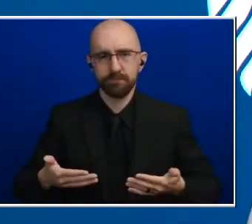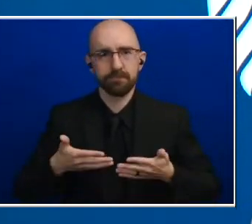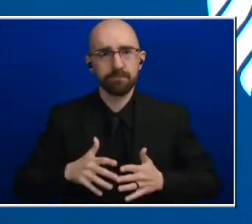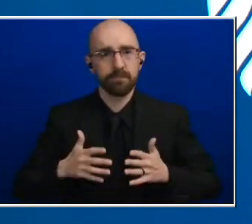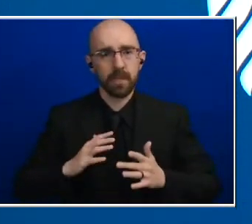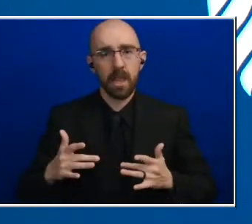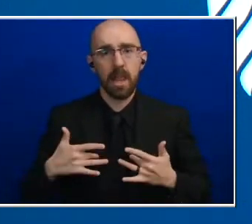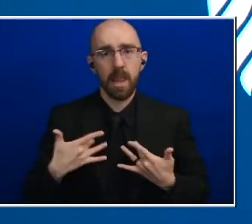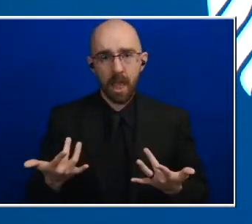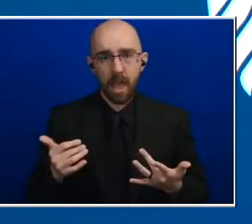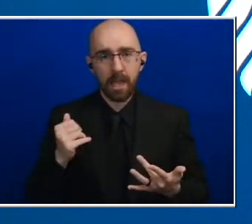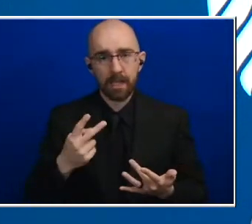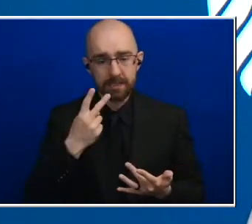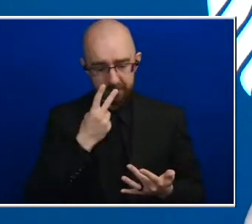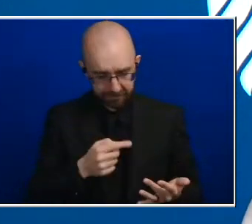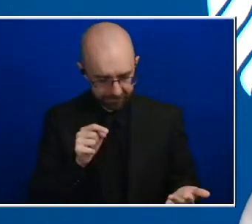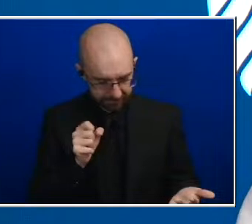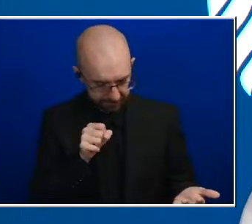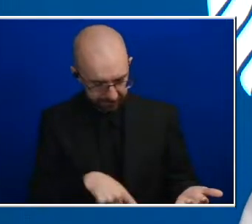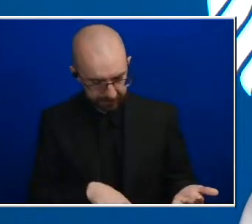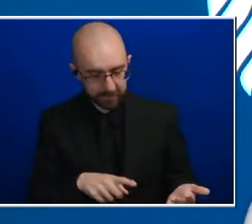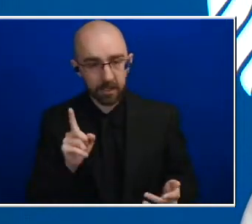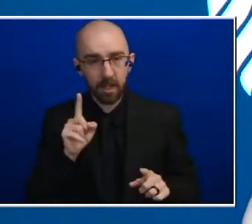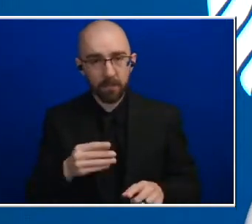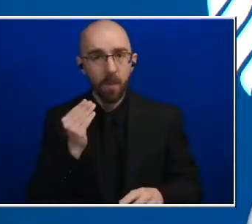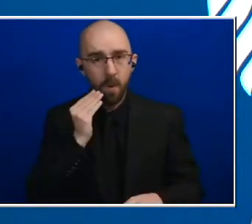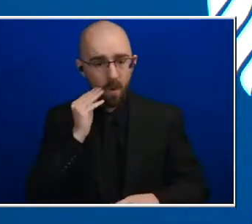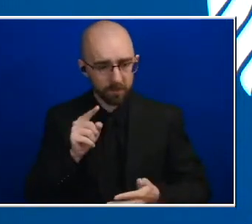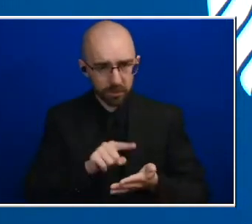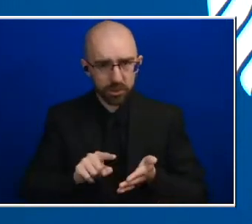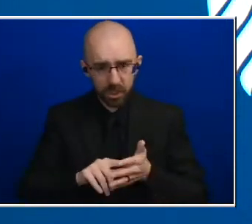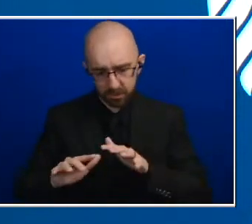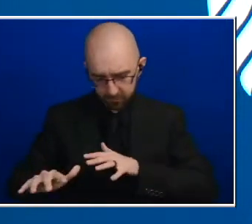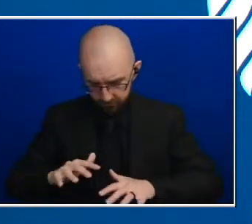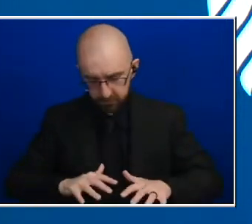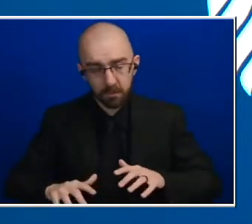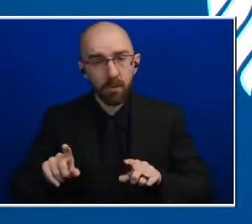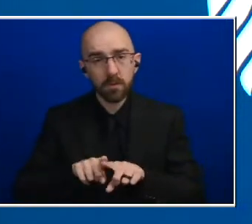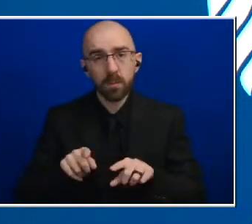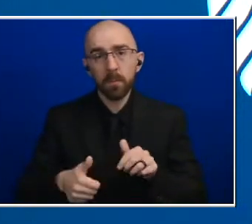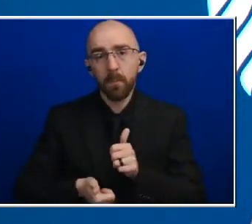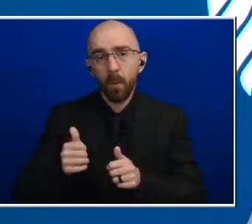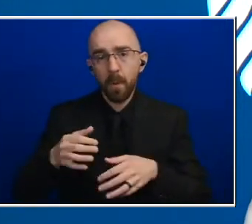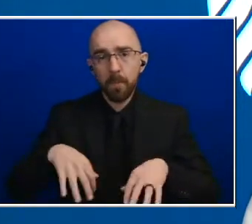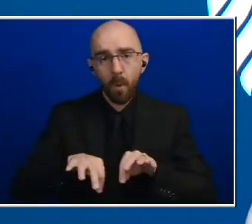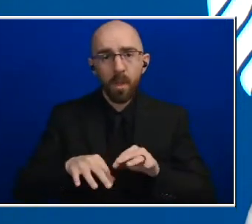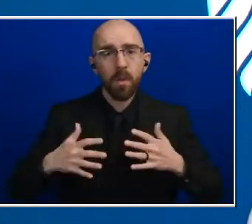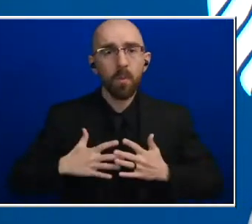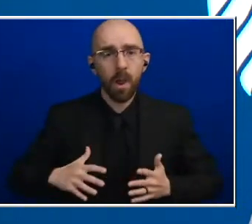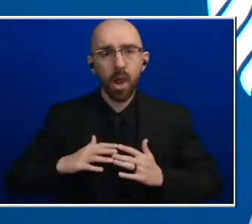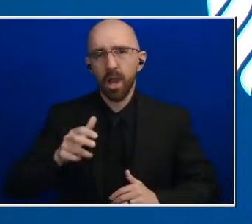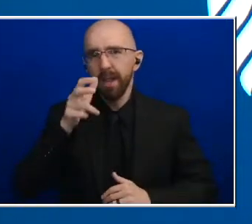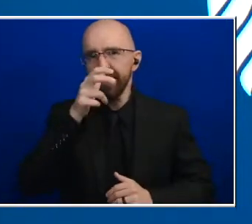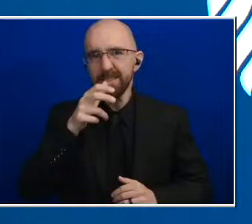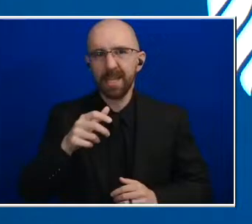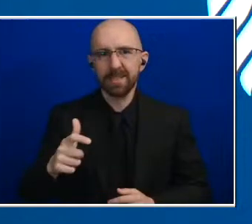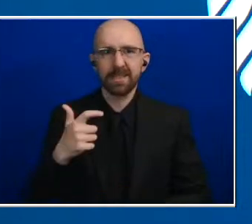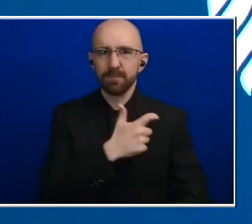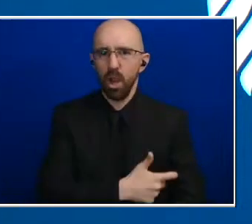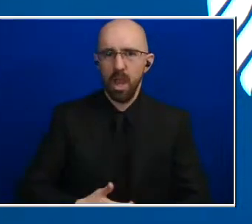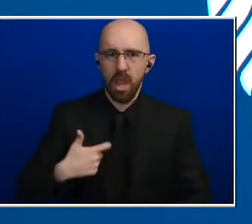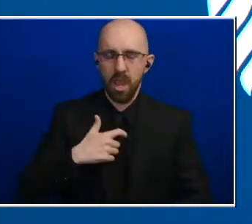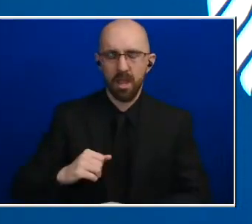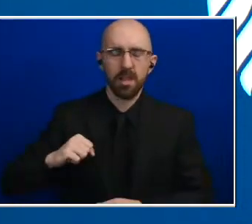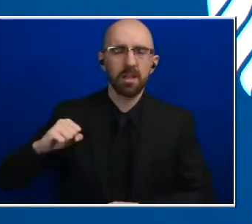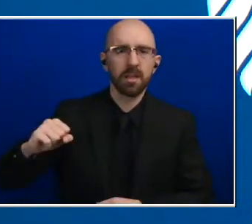ticks, coming home and doing tick checks, but also, most importantly, is wearing insect spray to help reduce the chance that